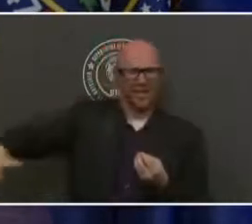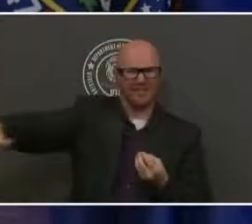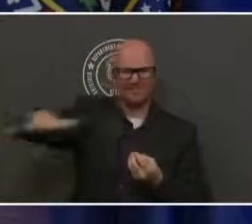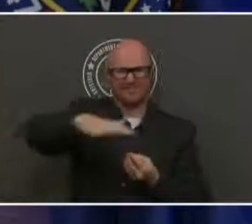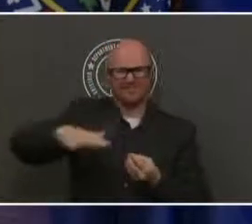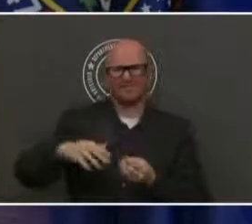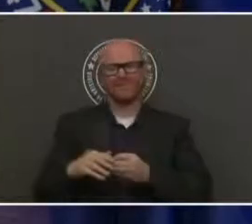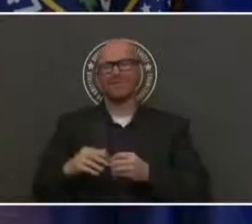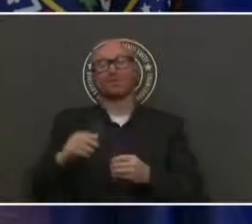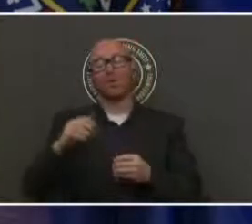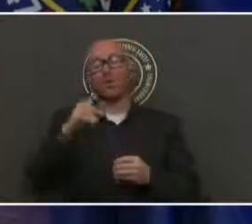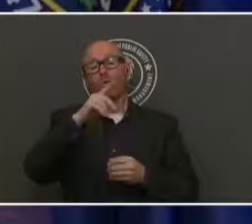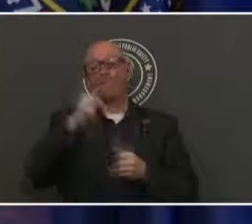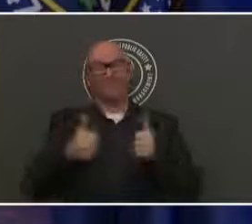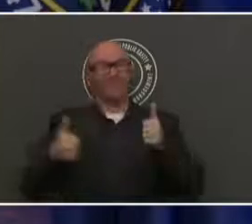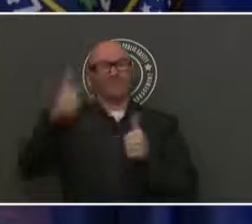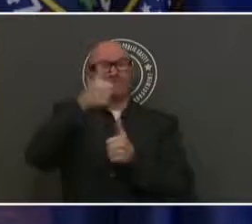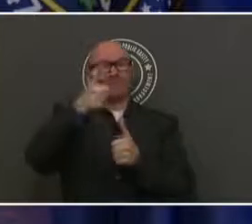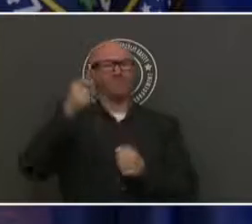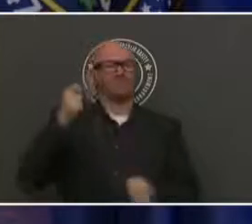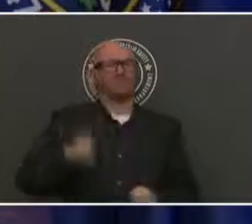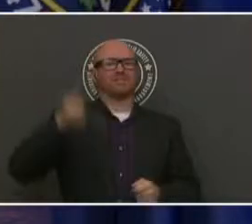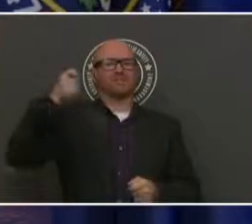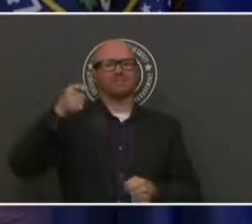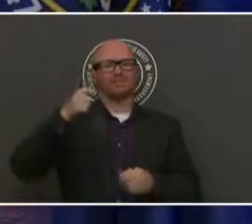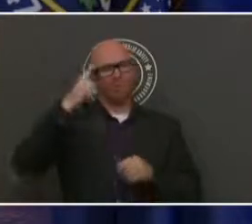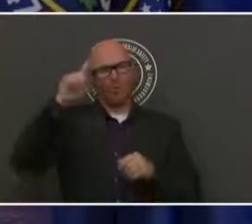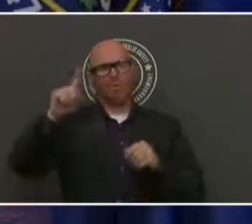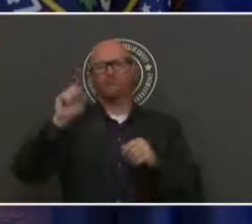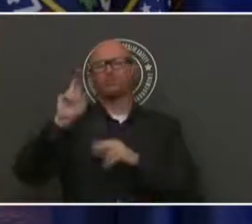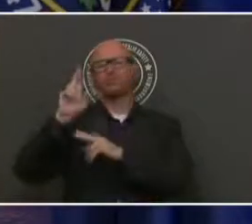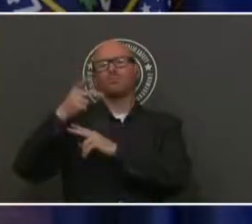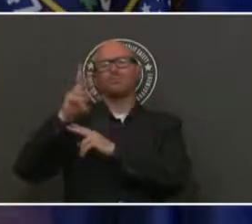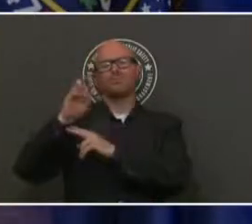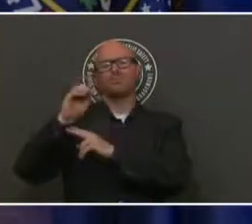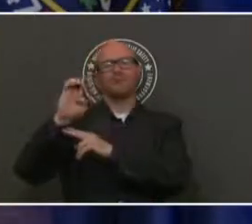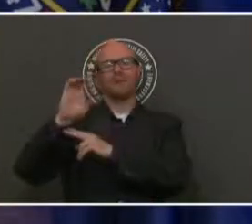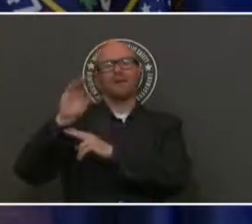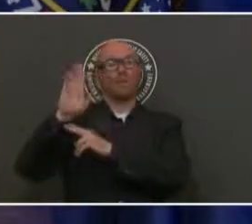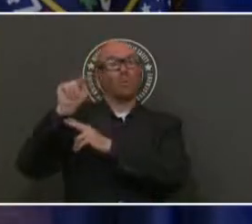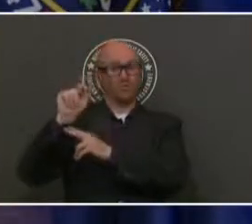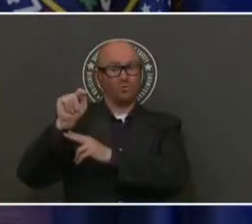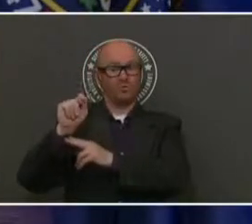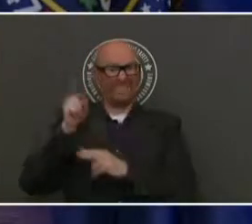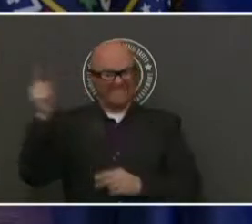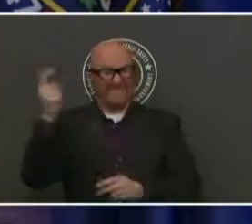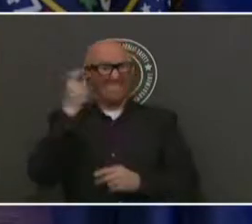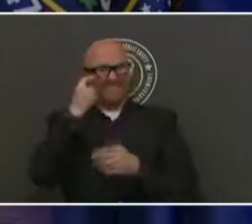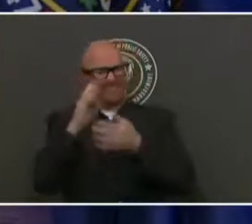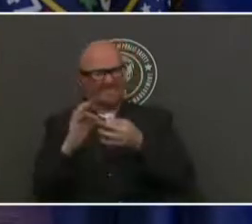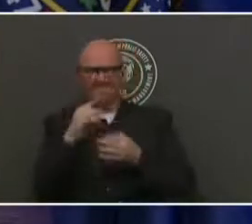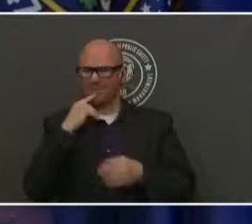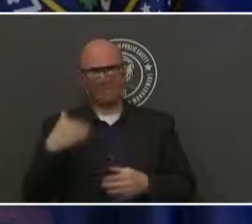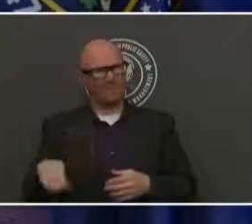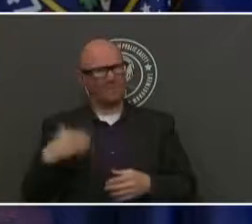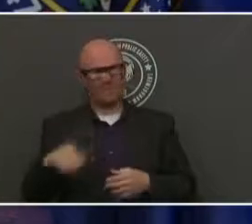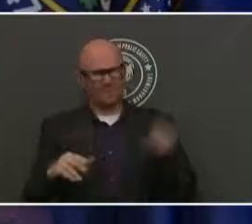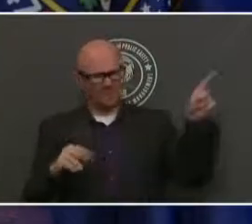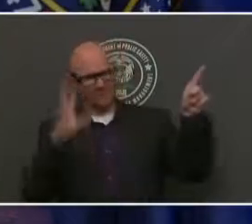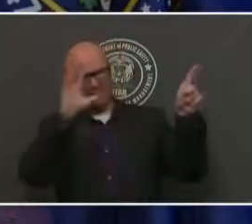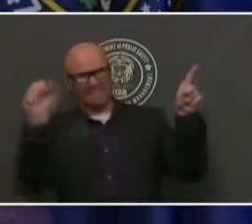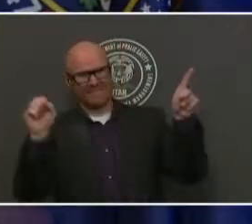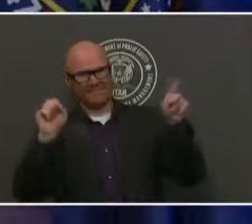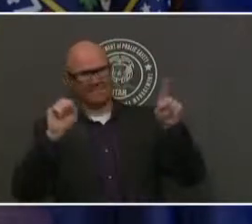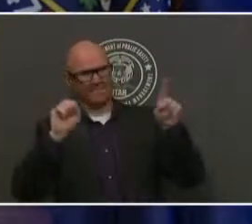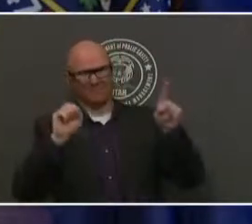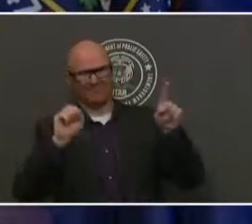of the Supreme Court, in a recent decision, as kind of an aside, just said, hey, I'm kind of worried about presidents doing this, and invited a case to